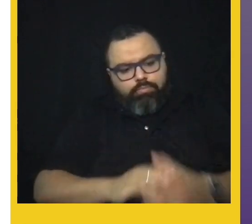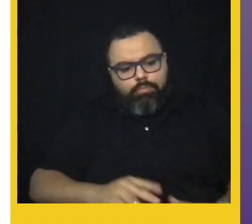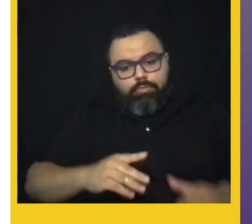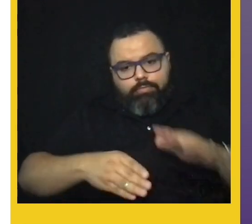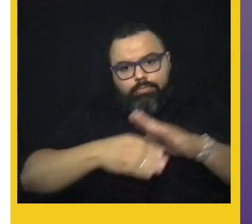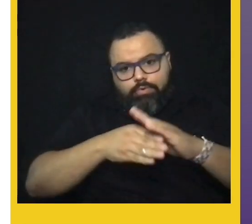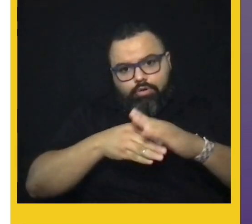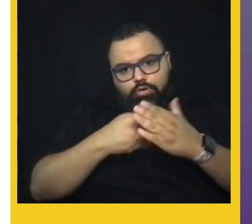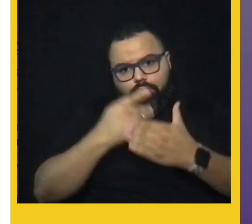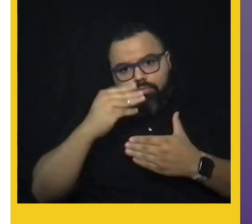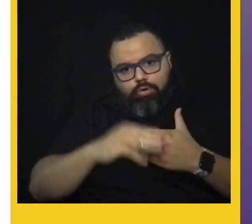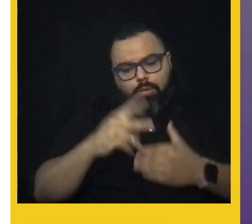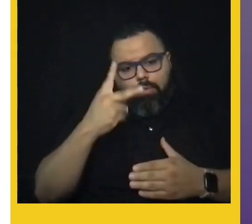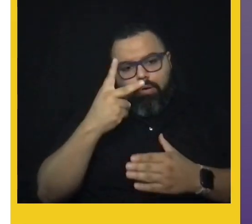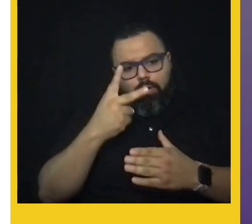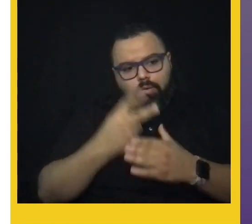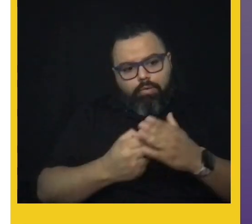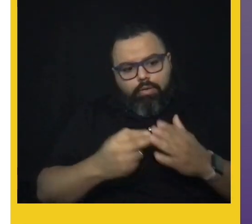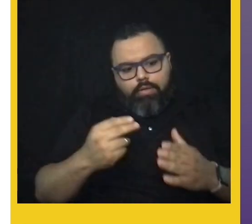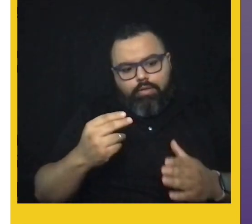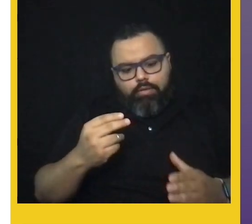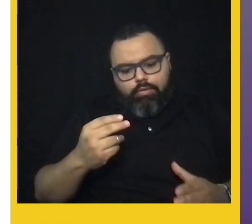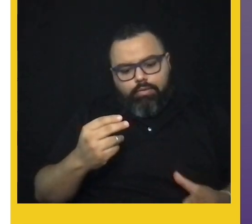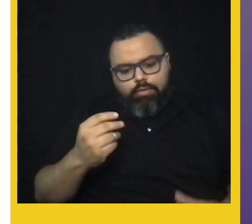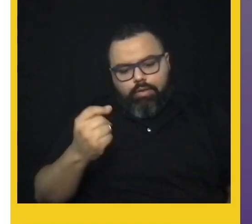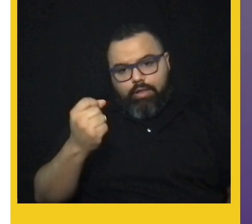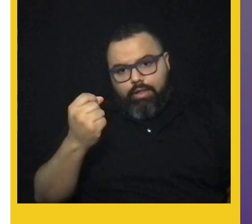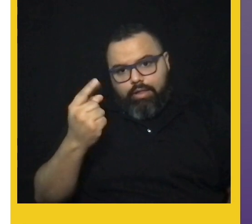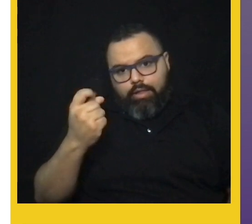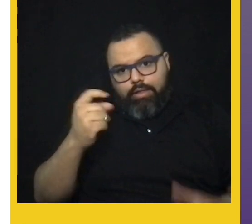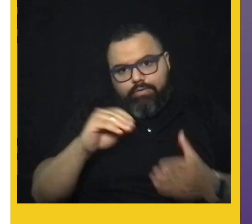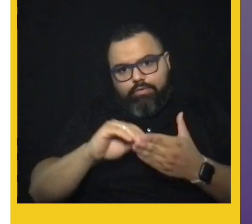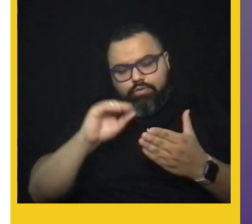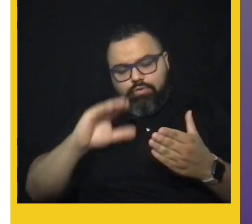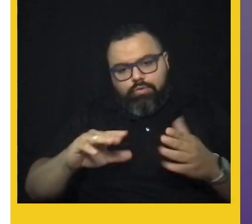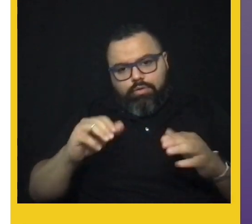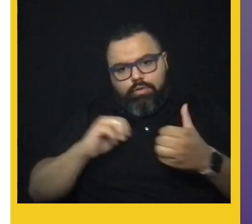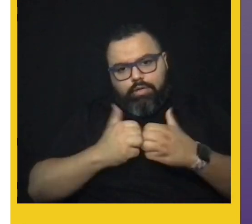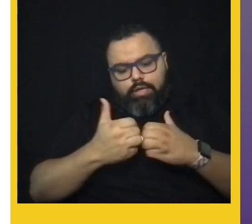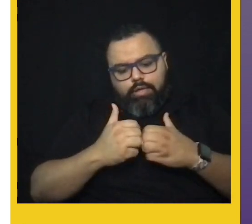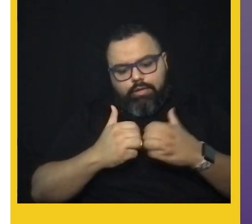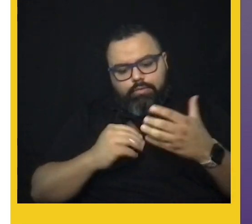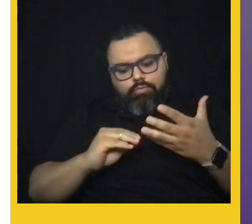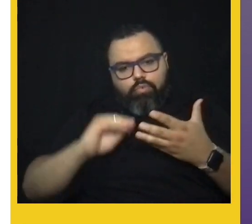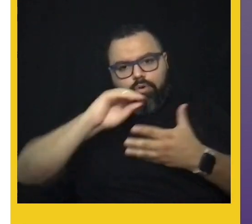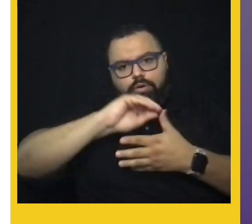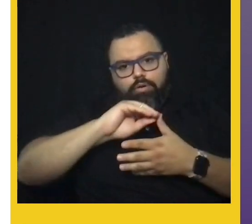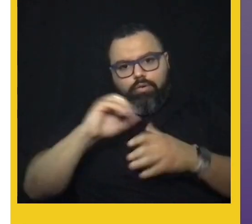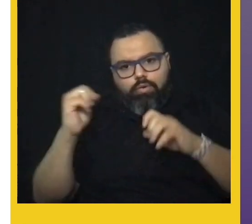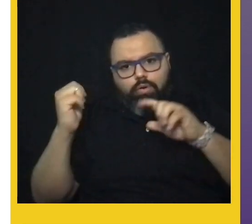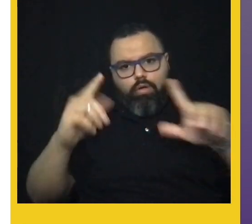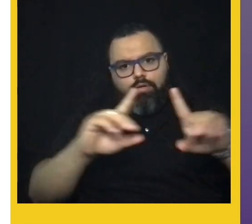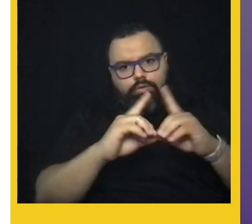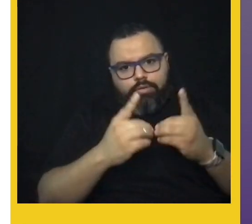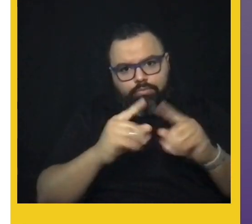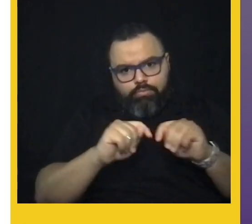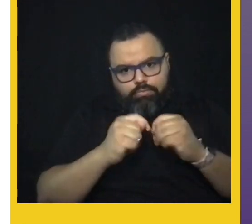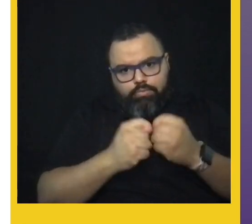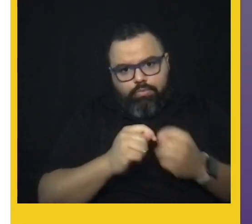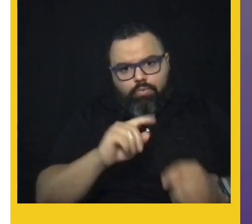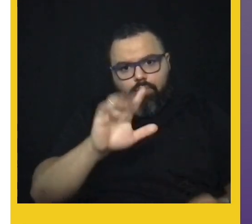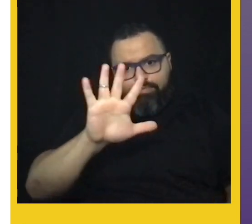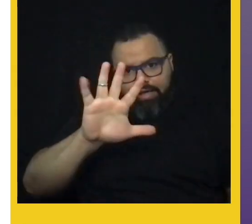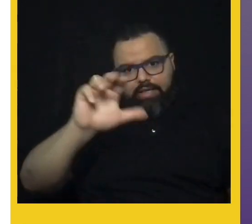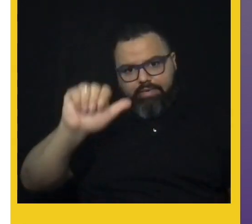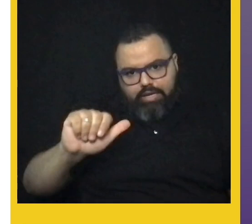Congrats, girls. Our soccer program are boasting 11 different student athlete makings. The all-district